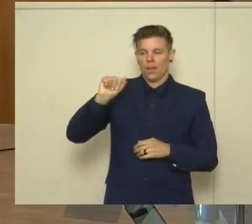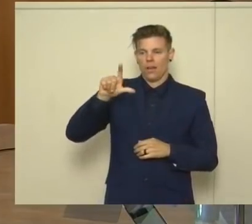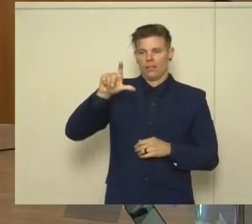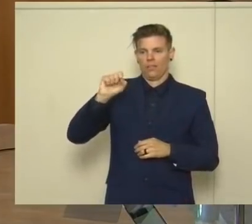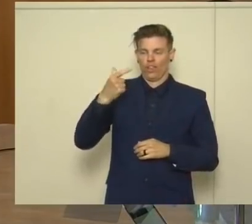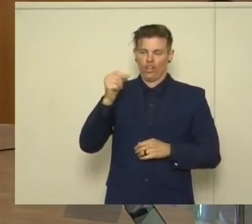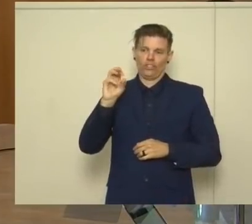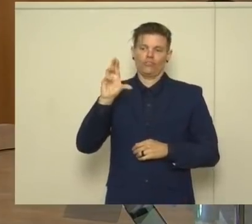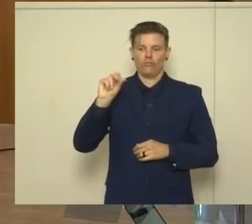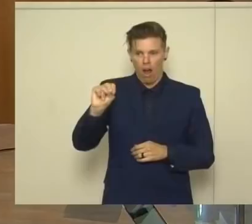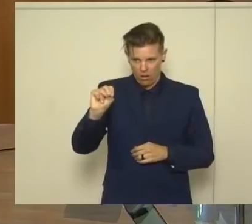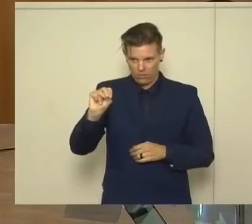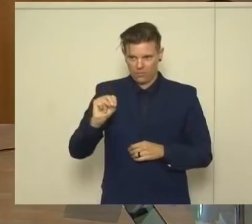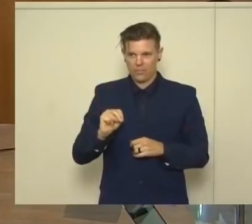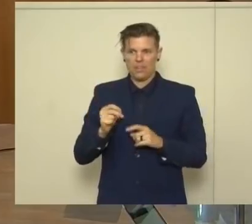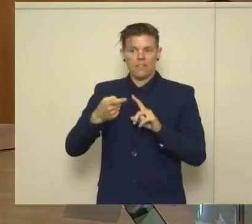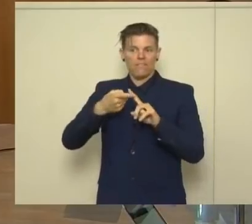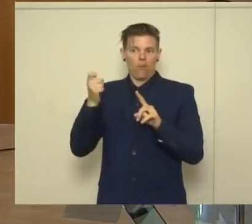Algernon, you're unmuted. Go right ahead.